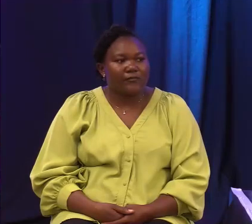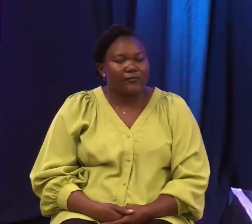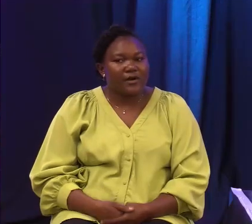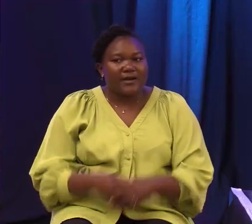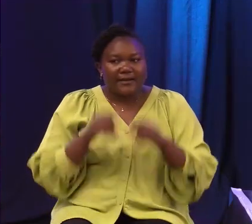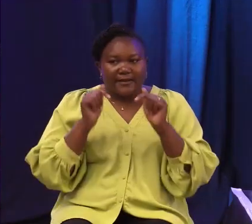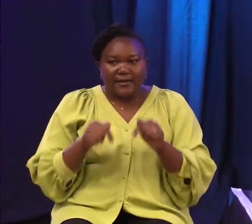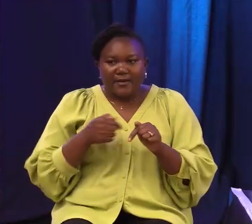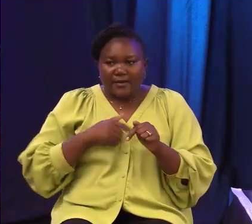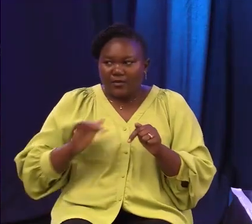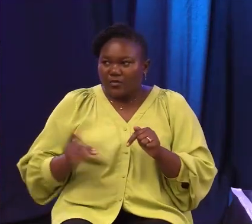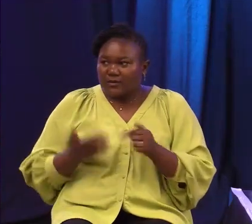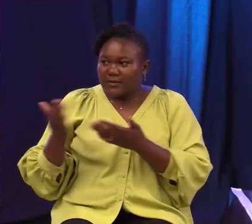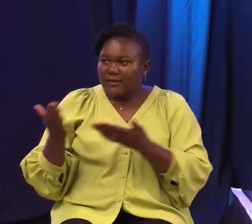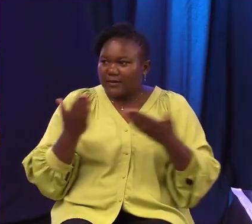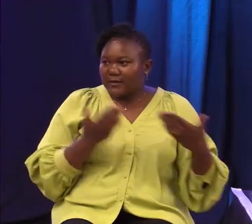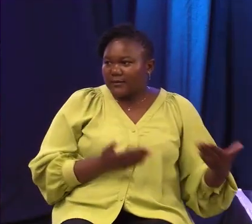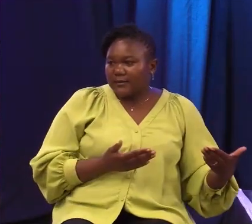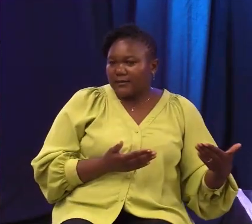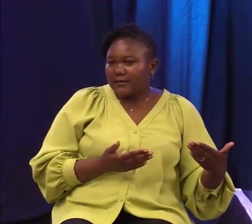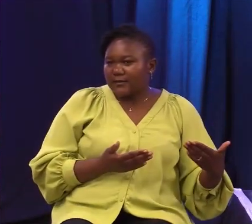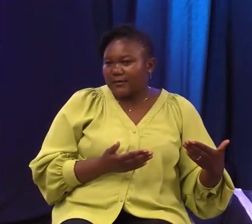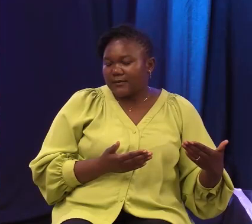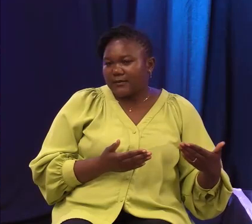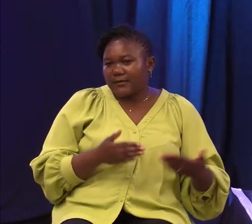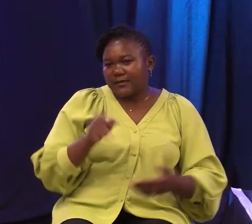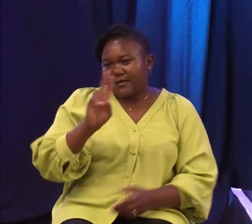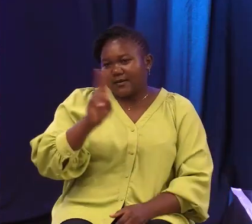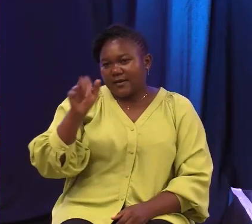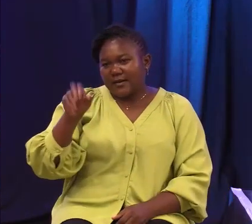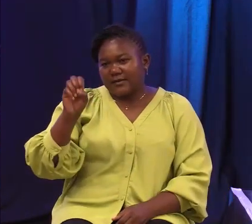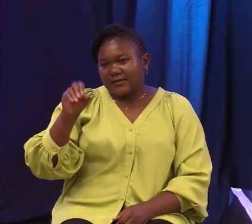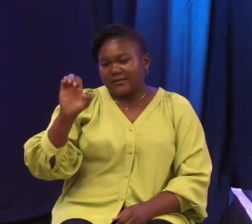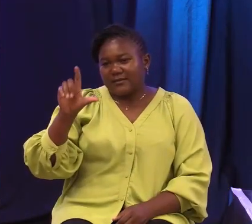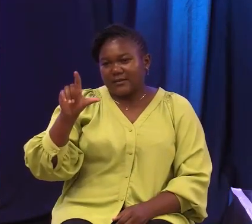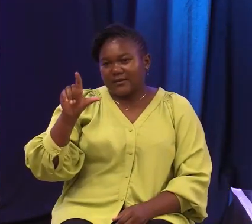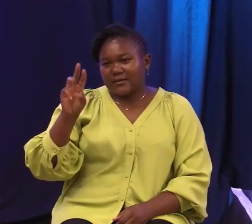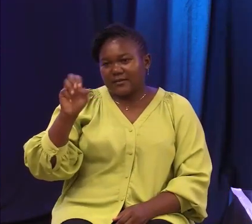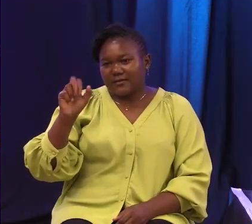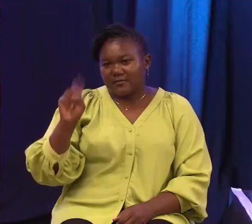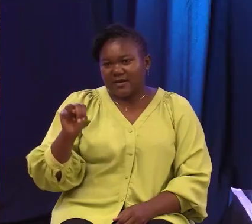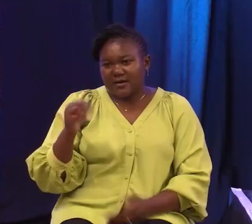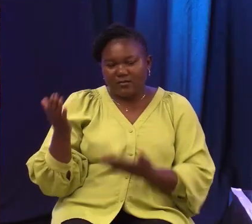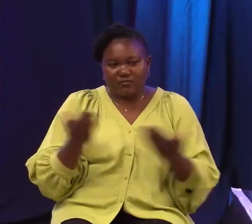like to call up Miss Ingrid Hasselman for the vote of thanks.